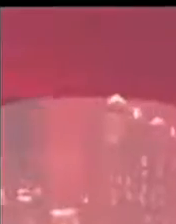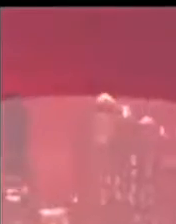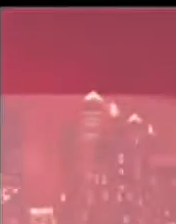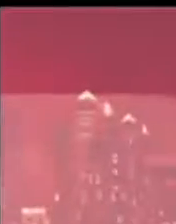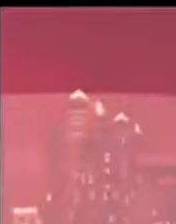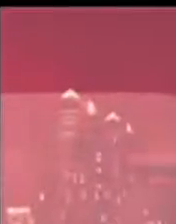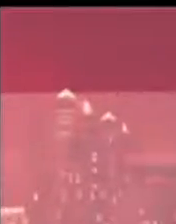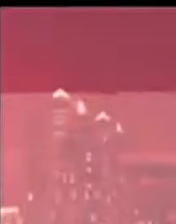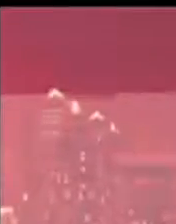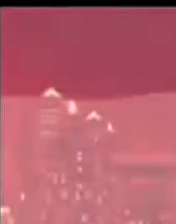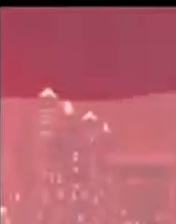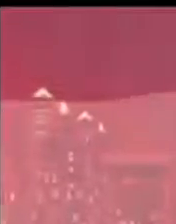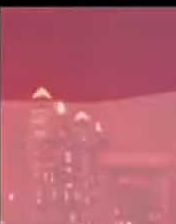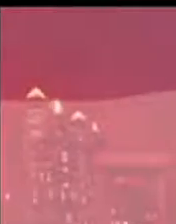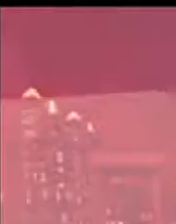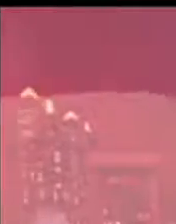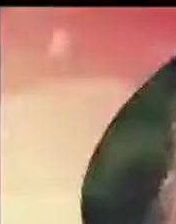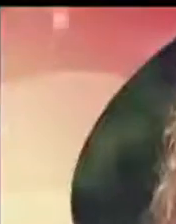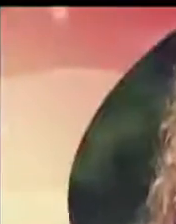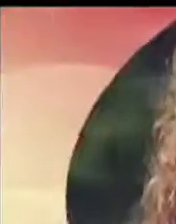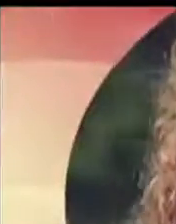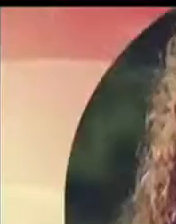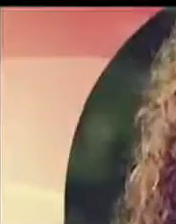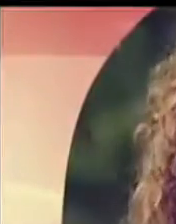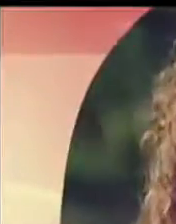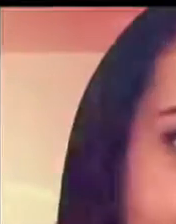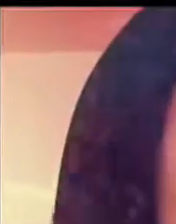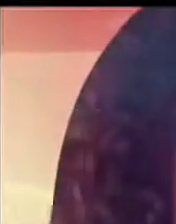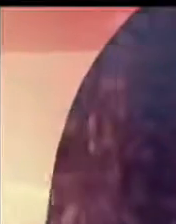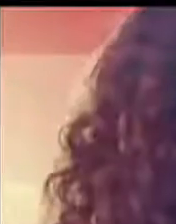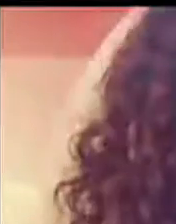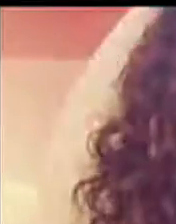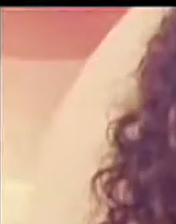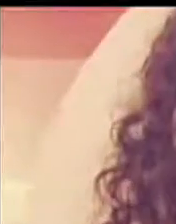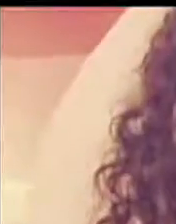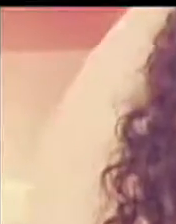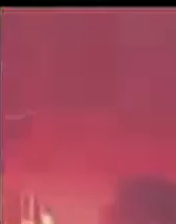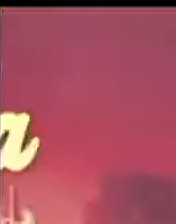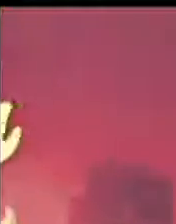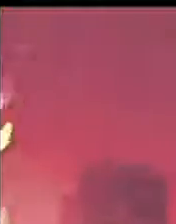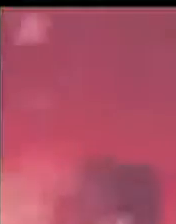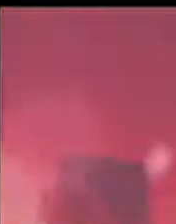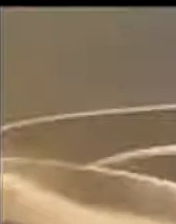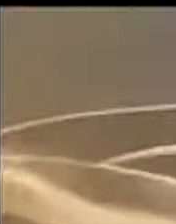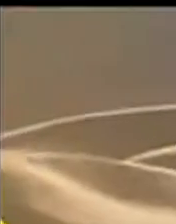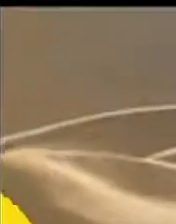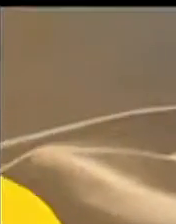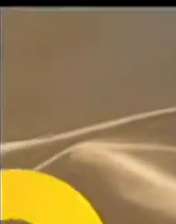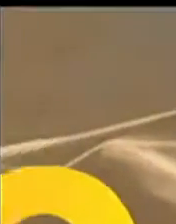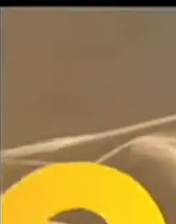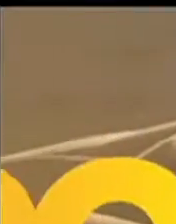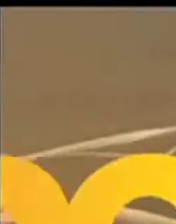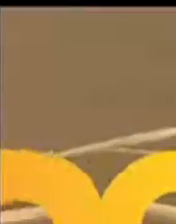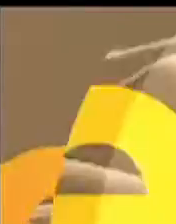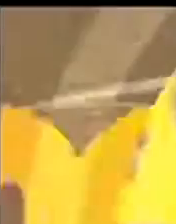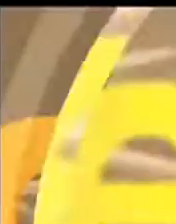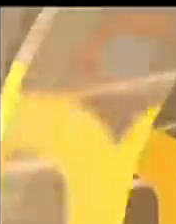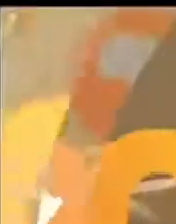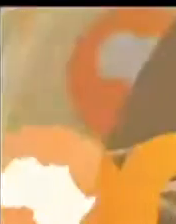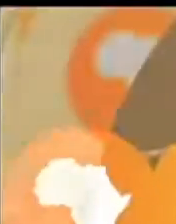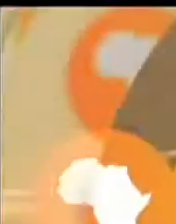you cry. Hey, hey. Ain't it funny? You can't take it when you die.